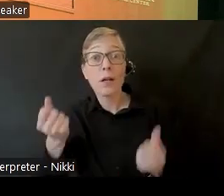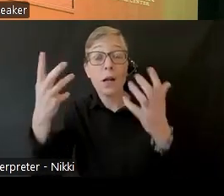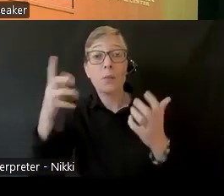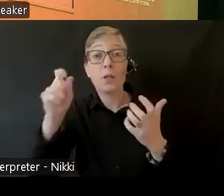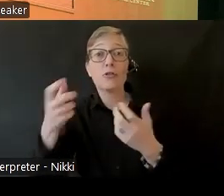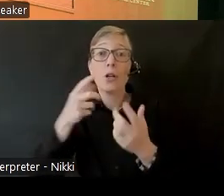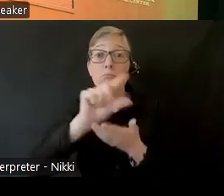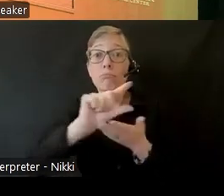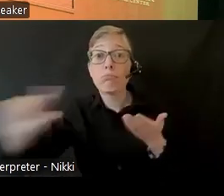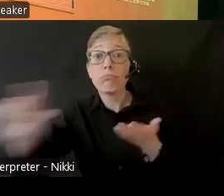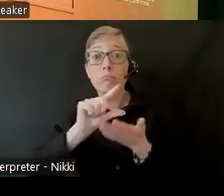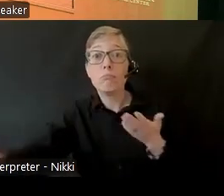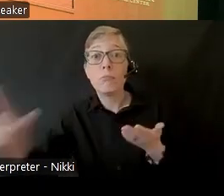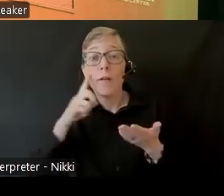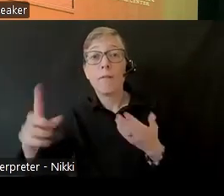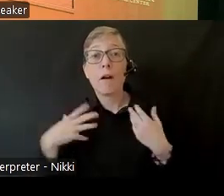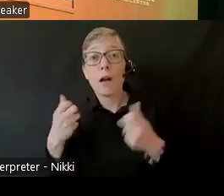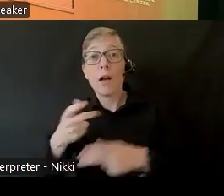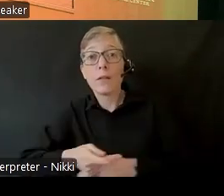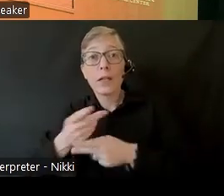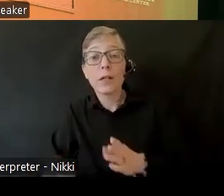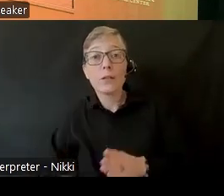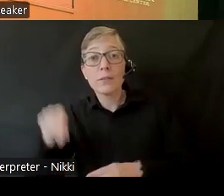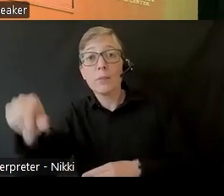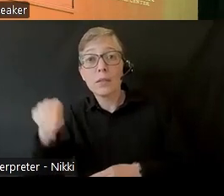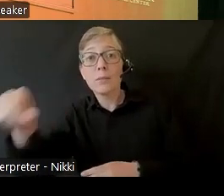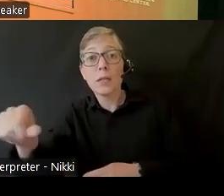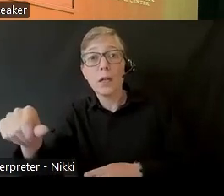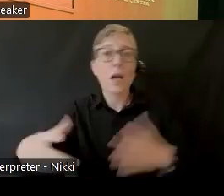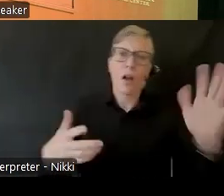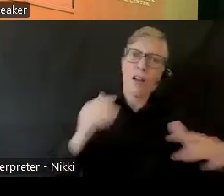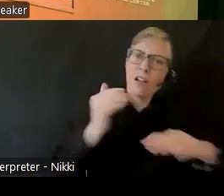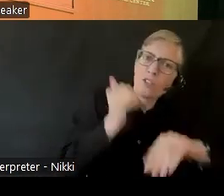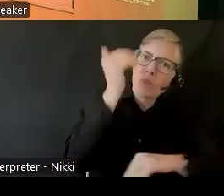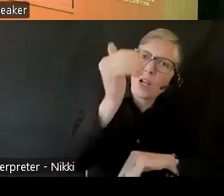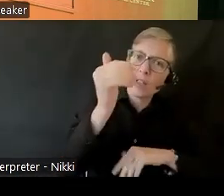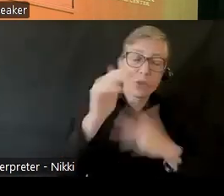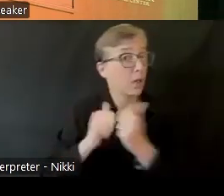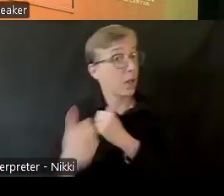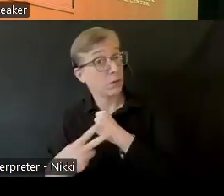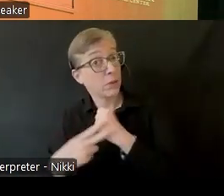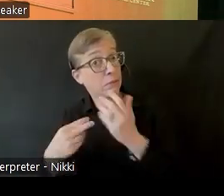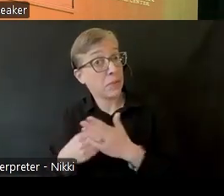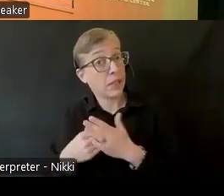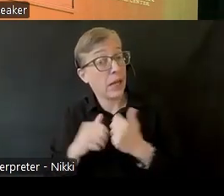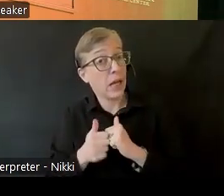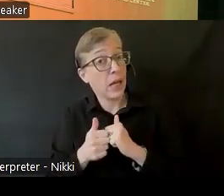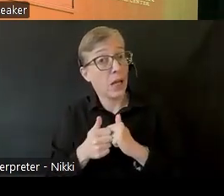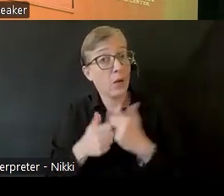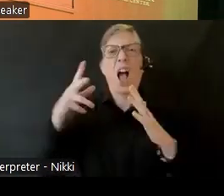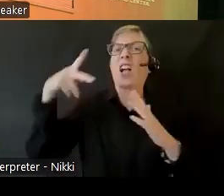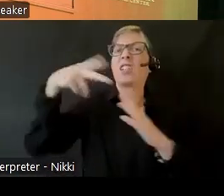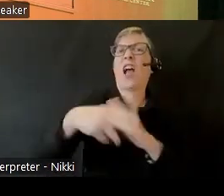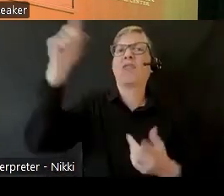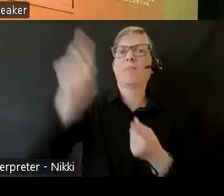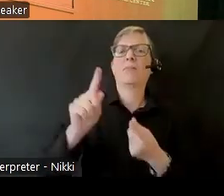And we say, well, it's too much. And they say, well, how are we going to save money? And the first approach is usually, well, let's just cut the rates, right? So